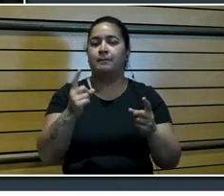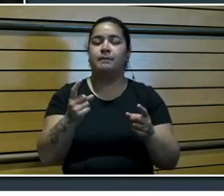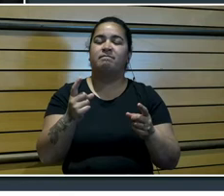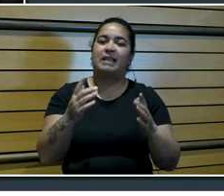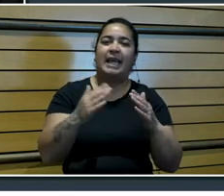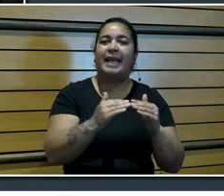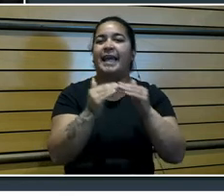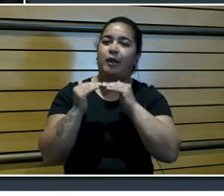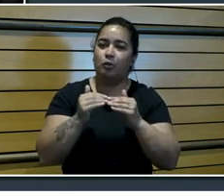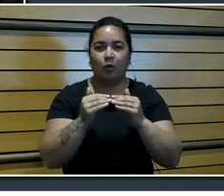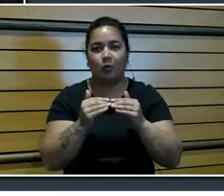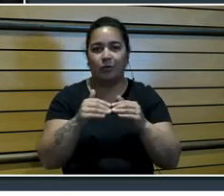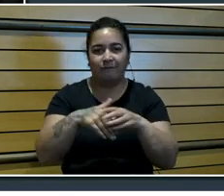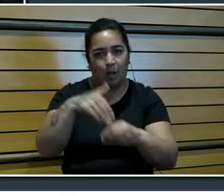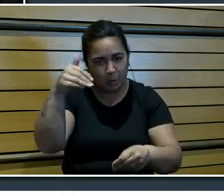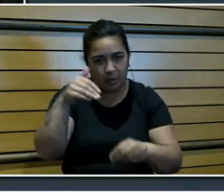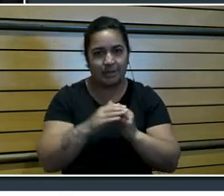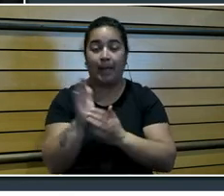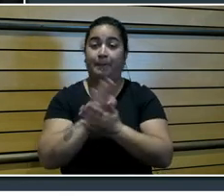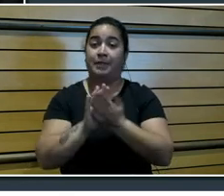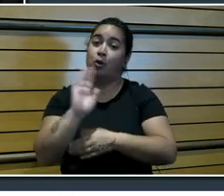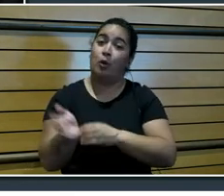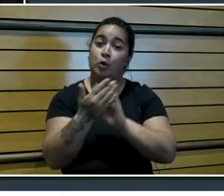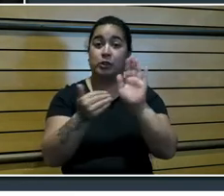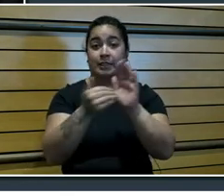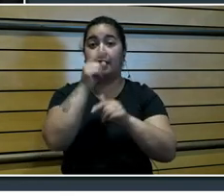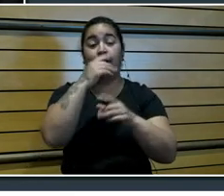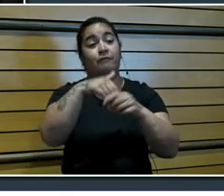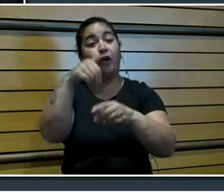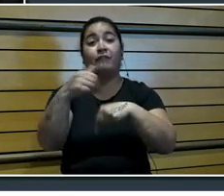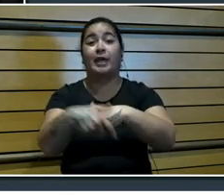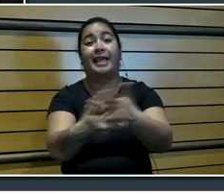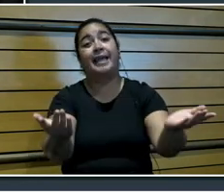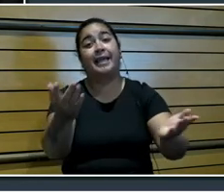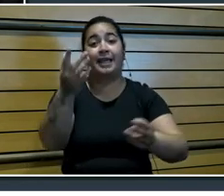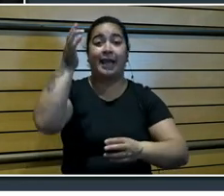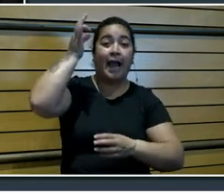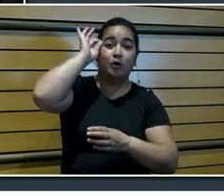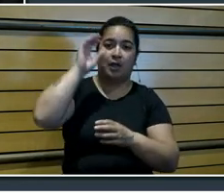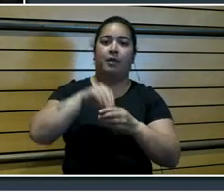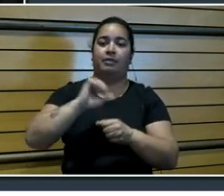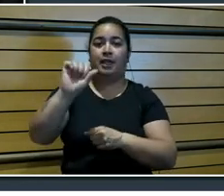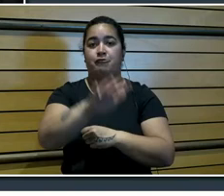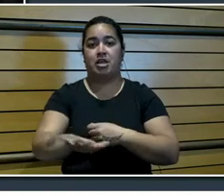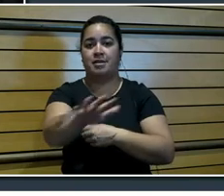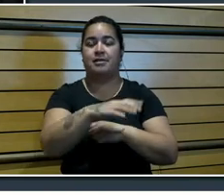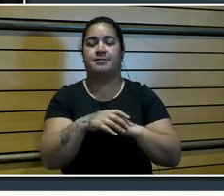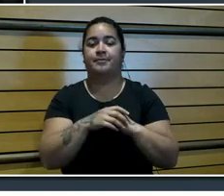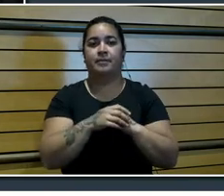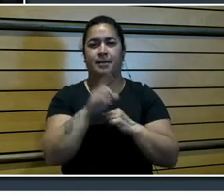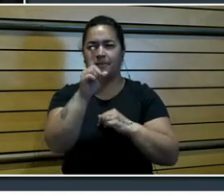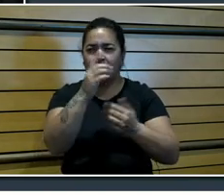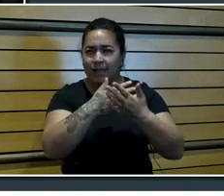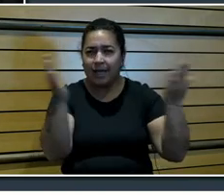and voting, giving all New Zealanders the option to vote for a councillor within their respective general ward. However, the obvious issue with